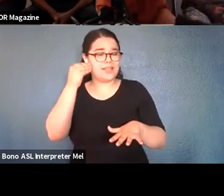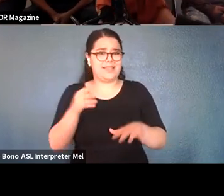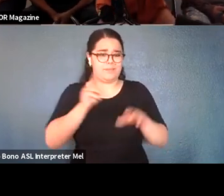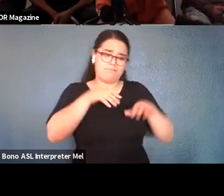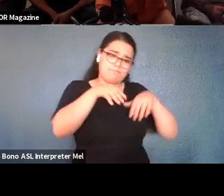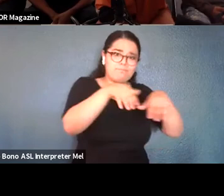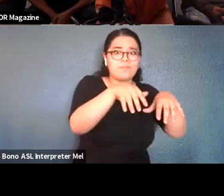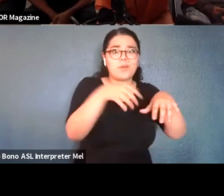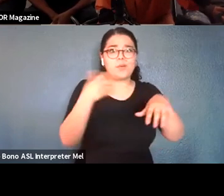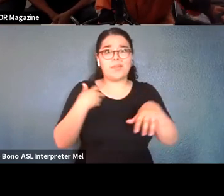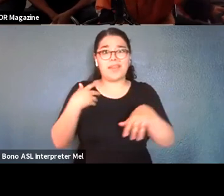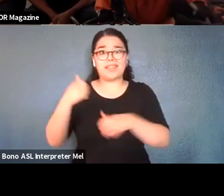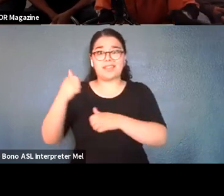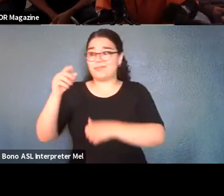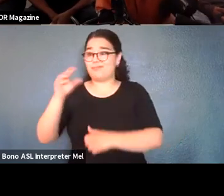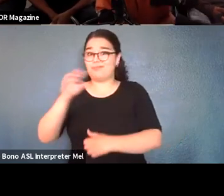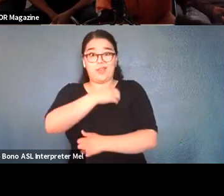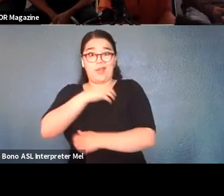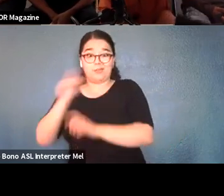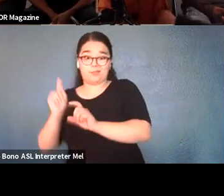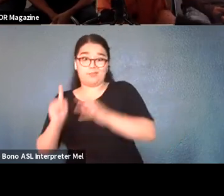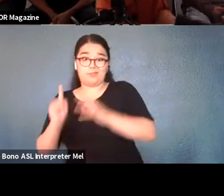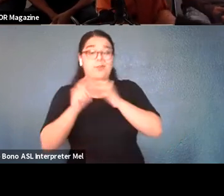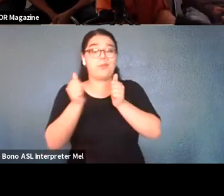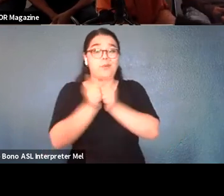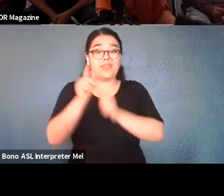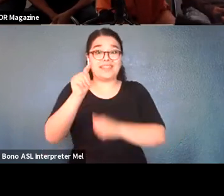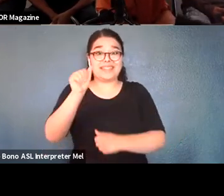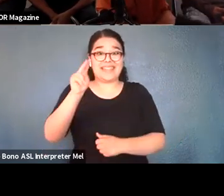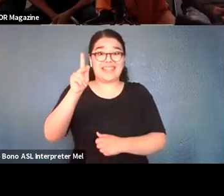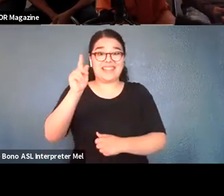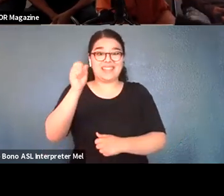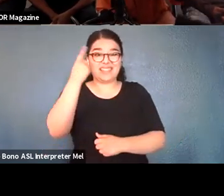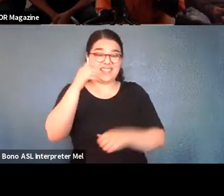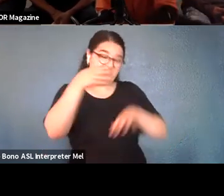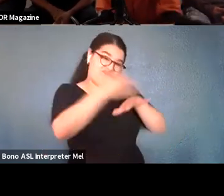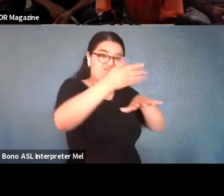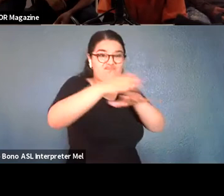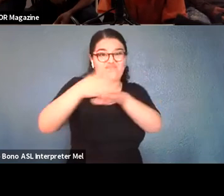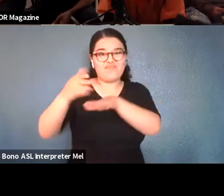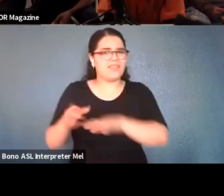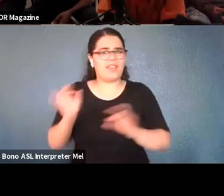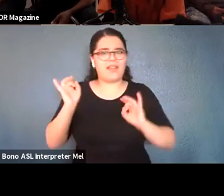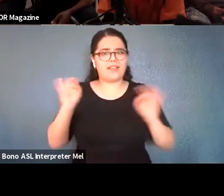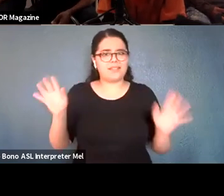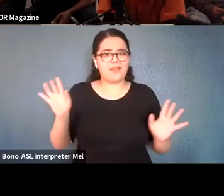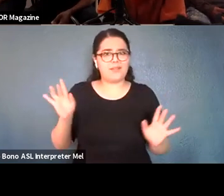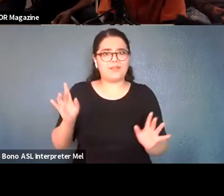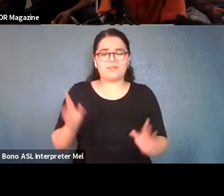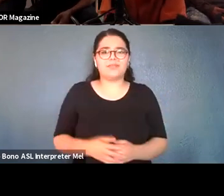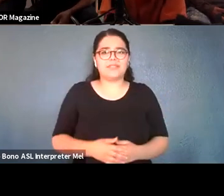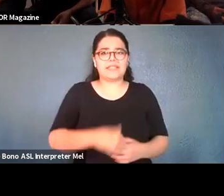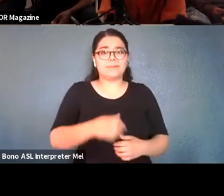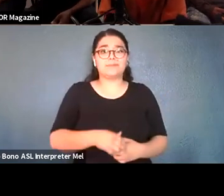their typical settler program to get rid of us, just like it is when we're